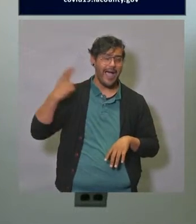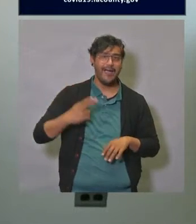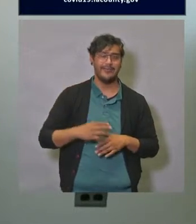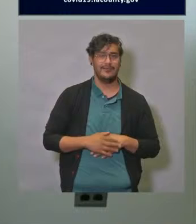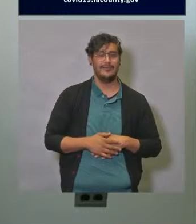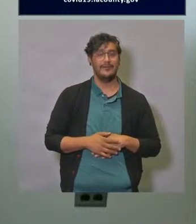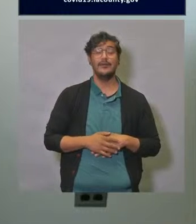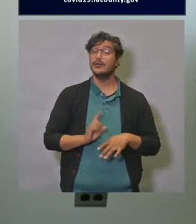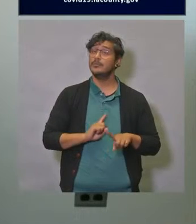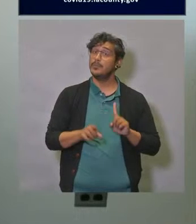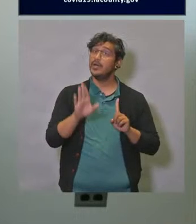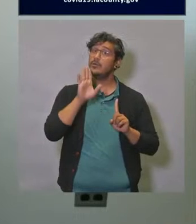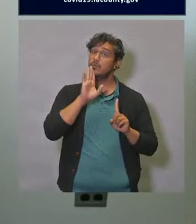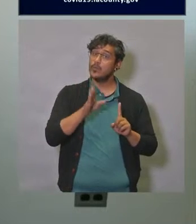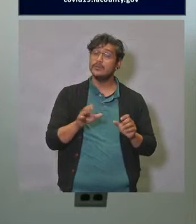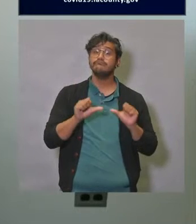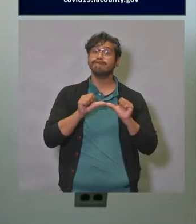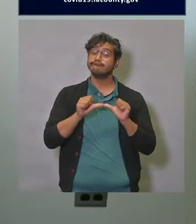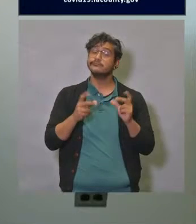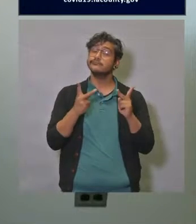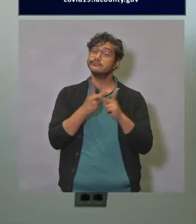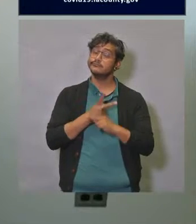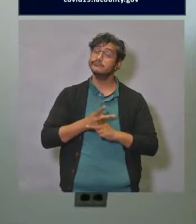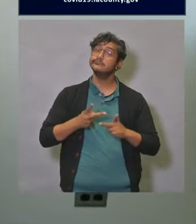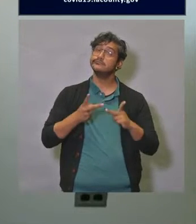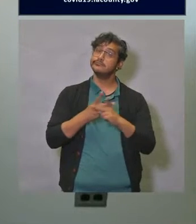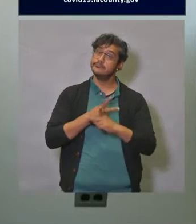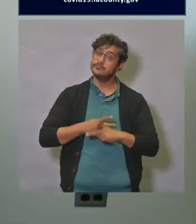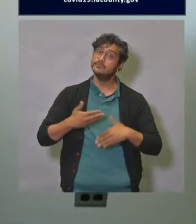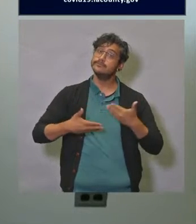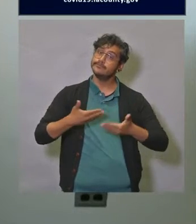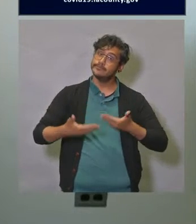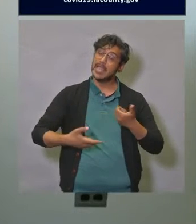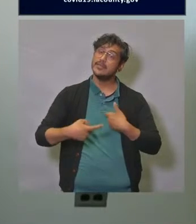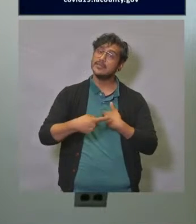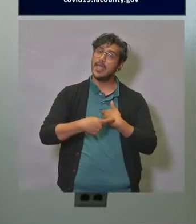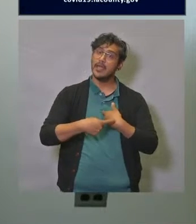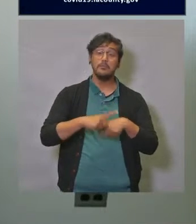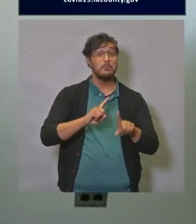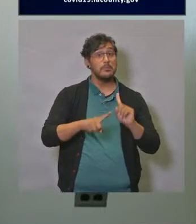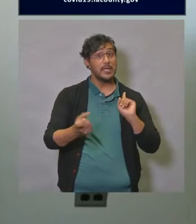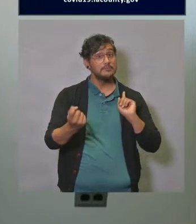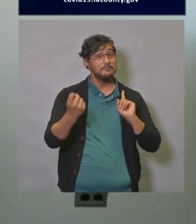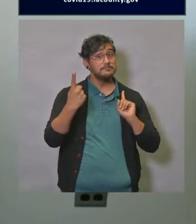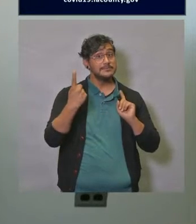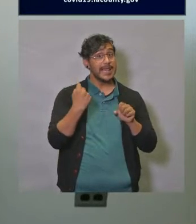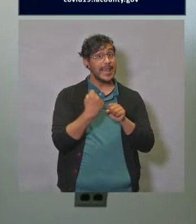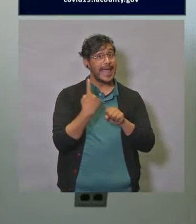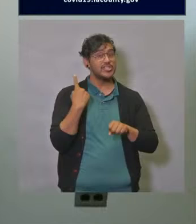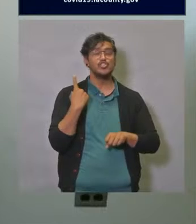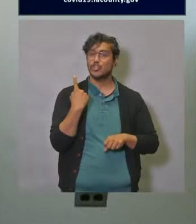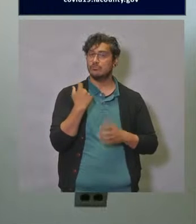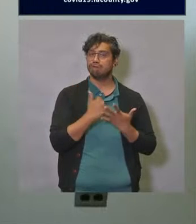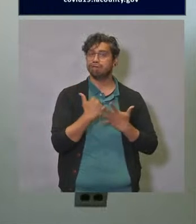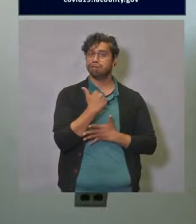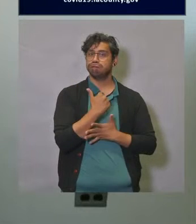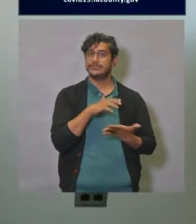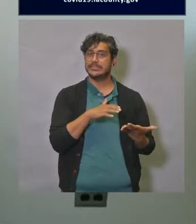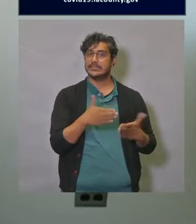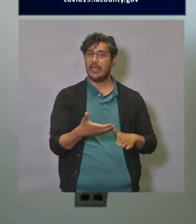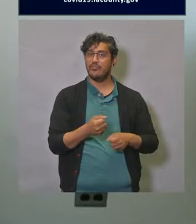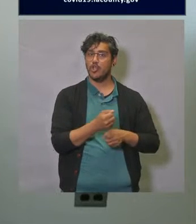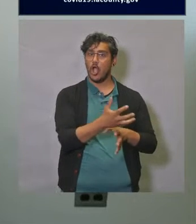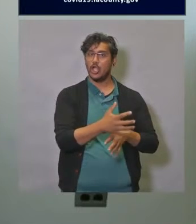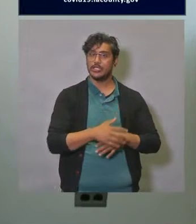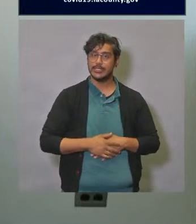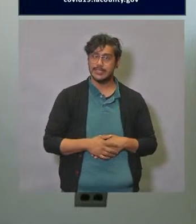will calculate that over time. I just want to note for last year, it was one of our leading causes of death. And then do I have